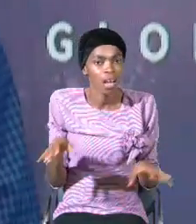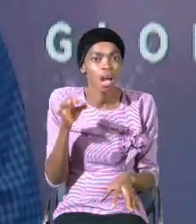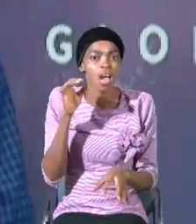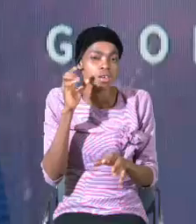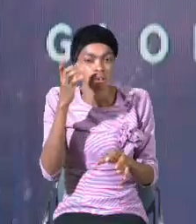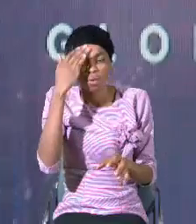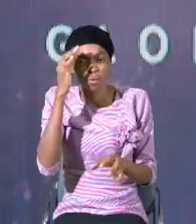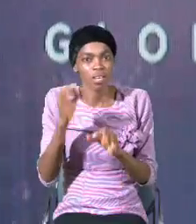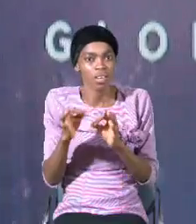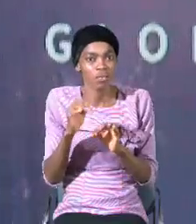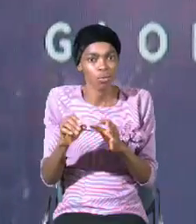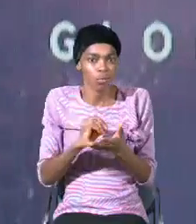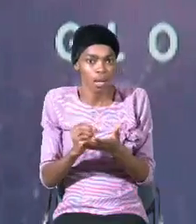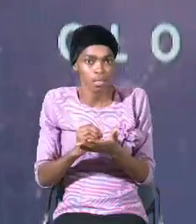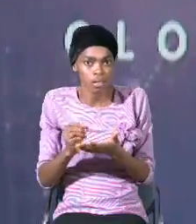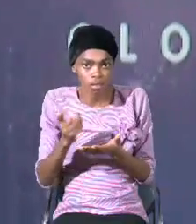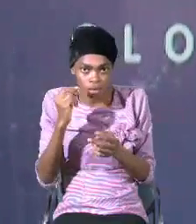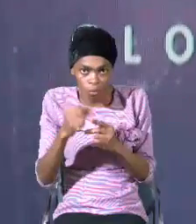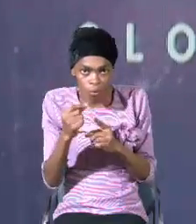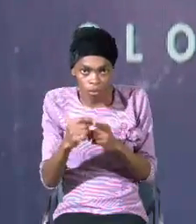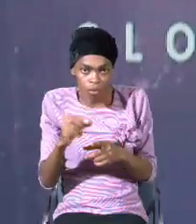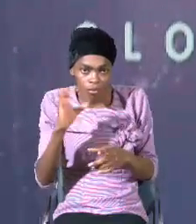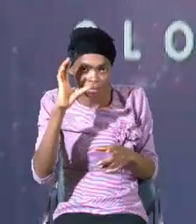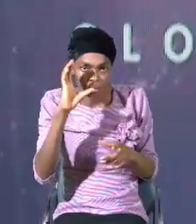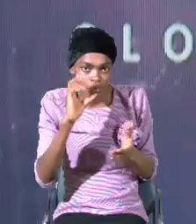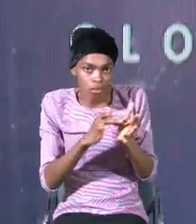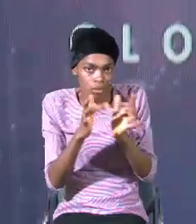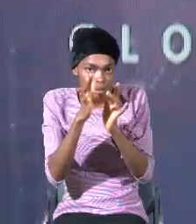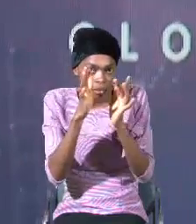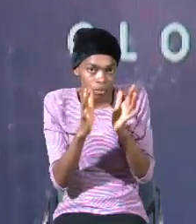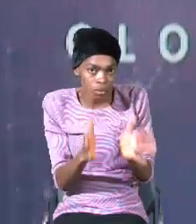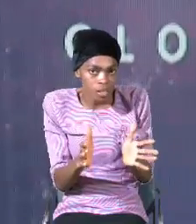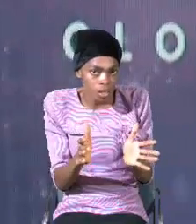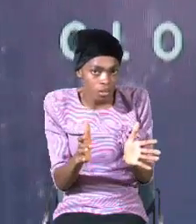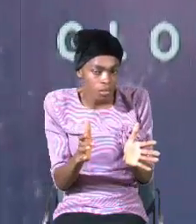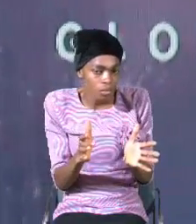that word, Christian, write that word, Christian.